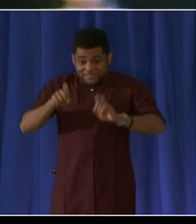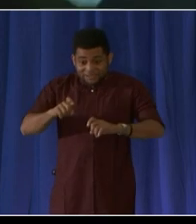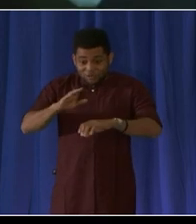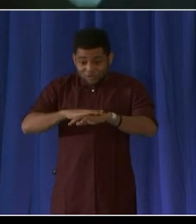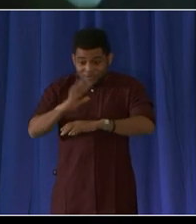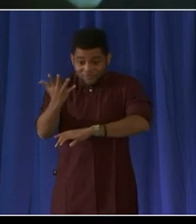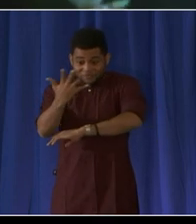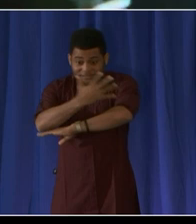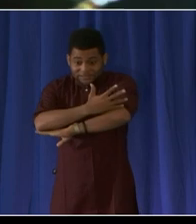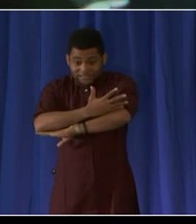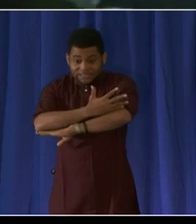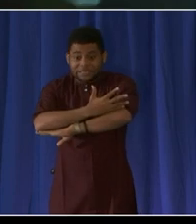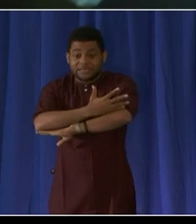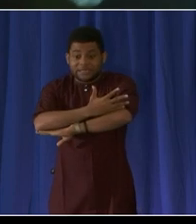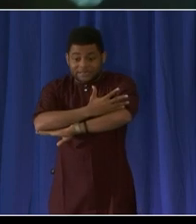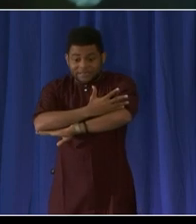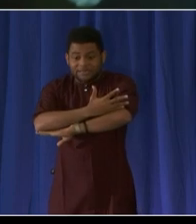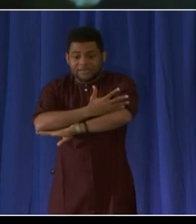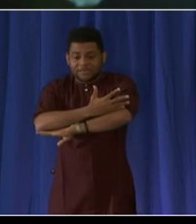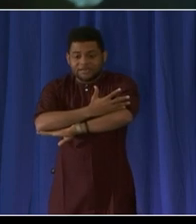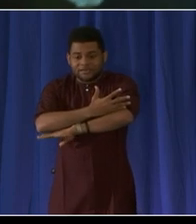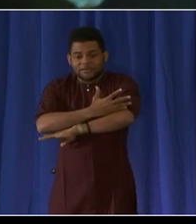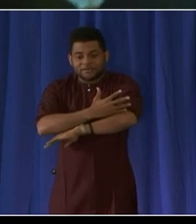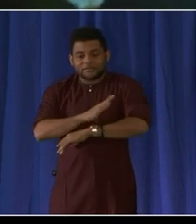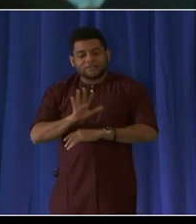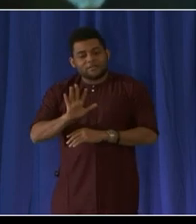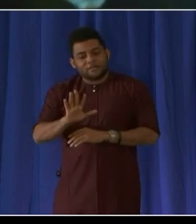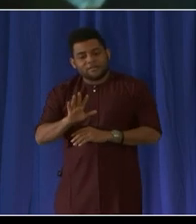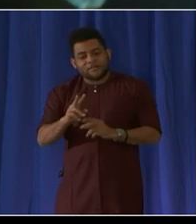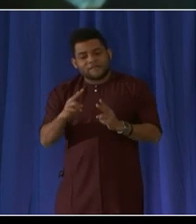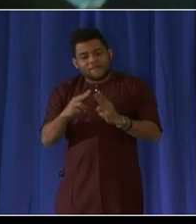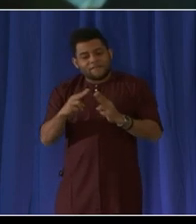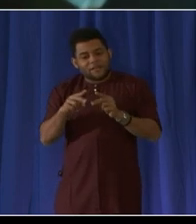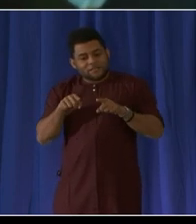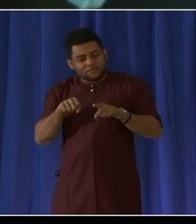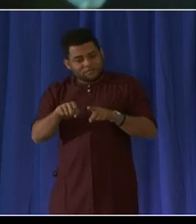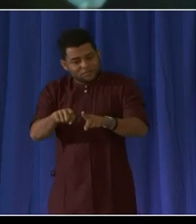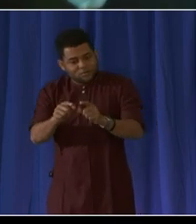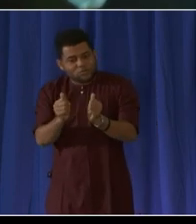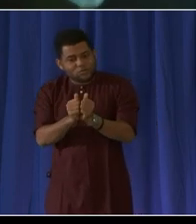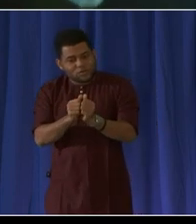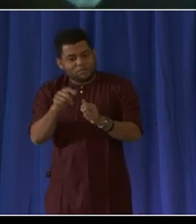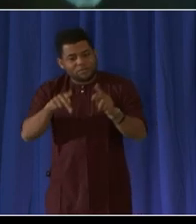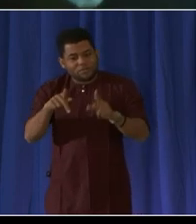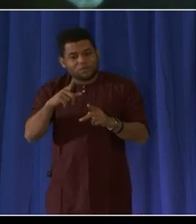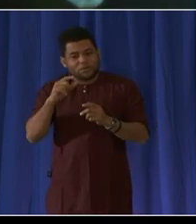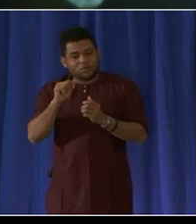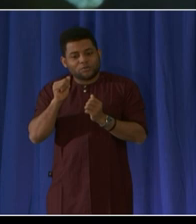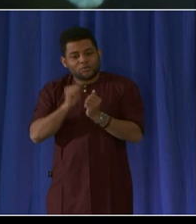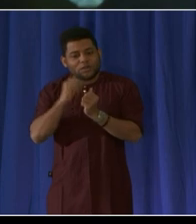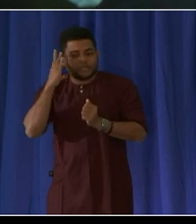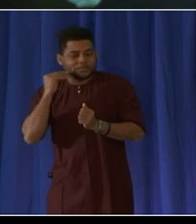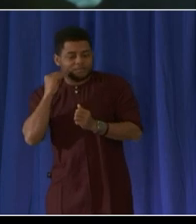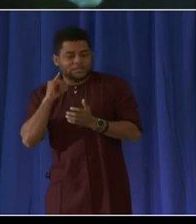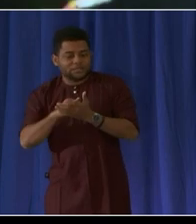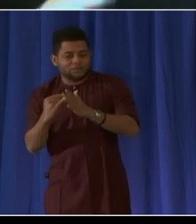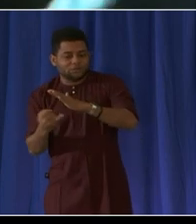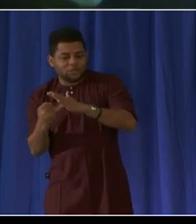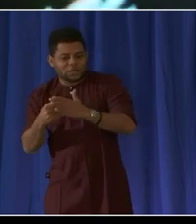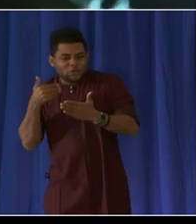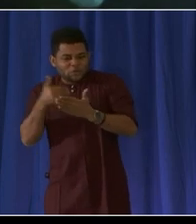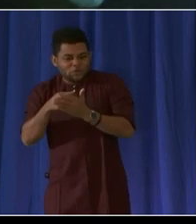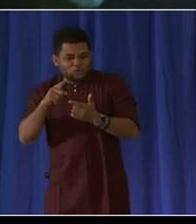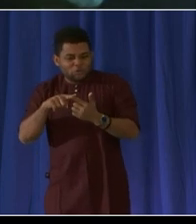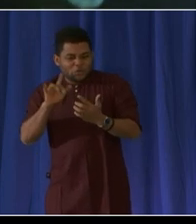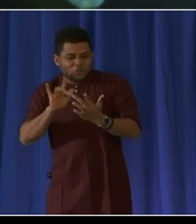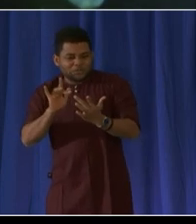day 5 or later, and this is very aligned to what people were experiencing when they had to quarantine as a close